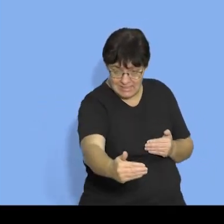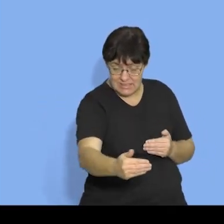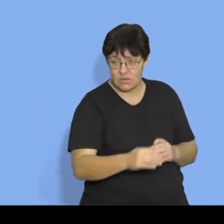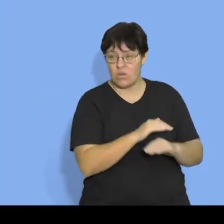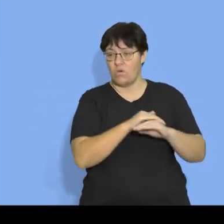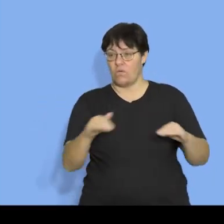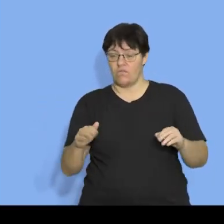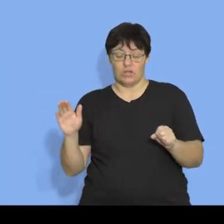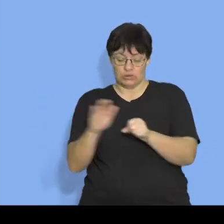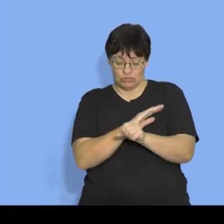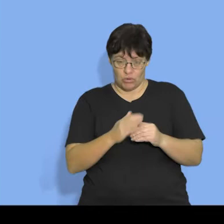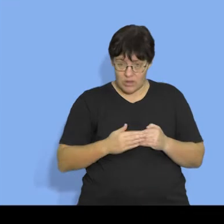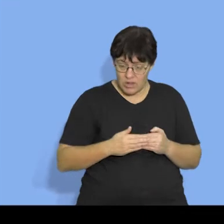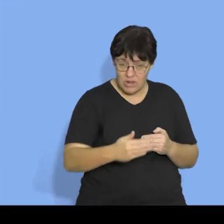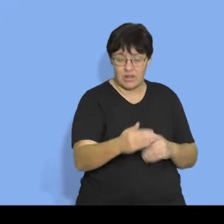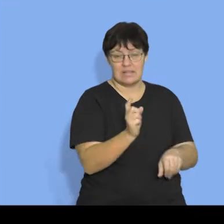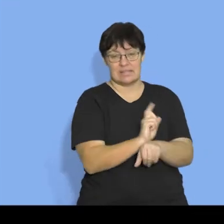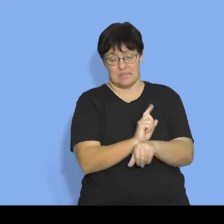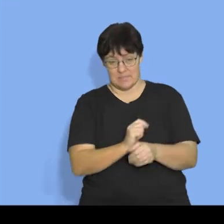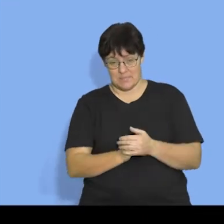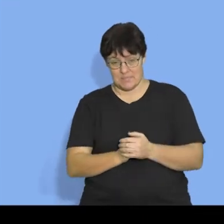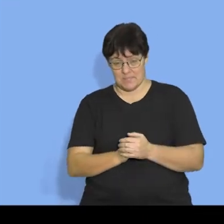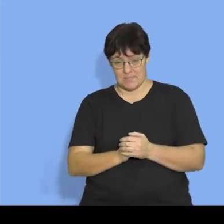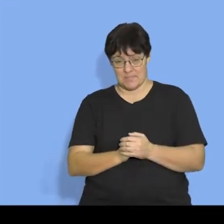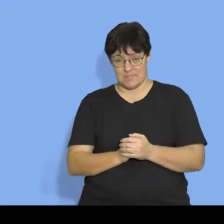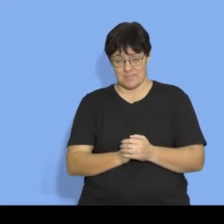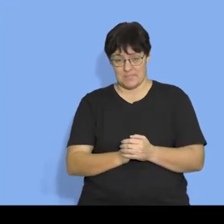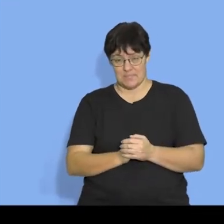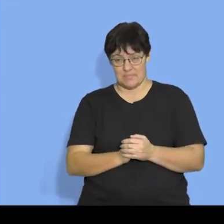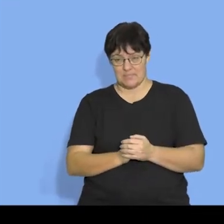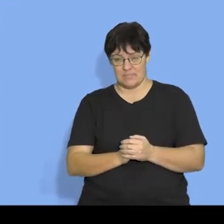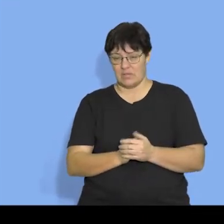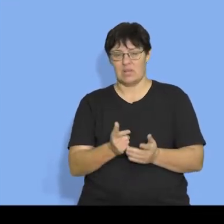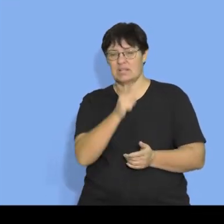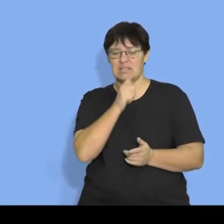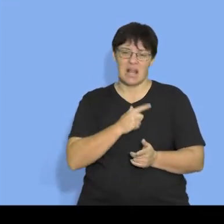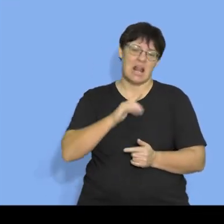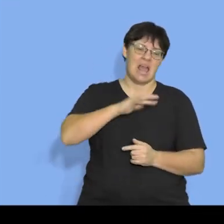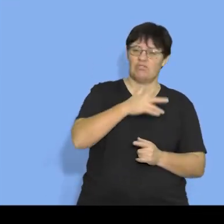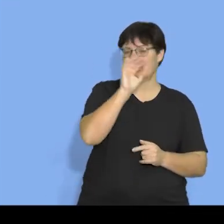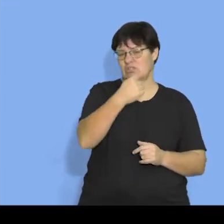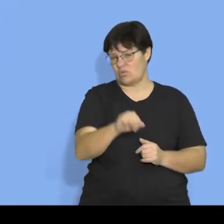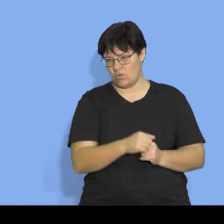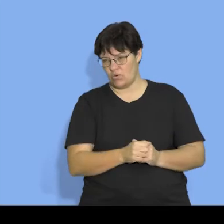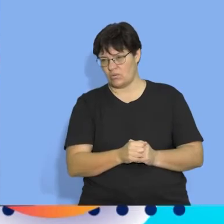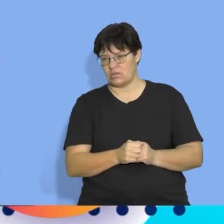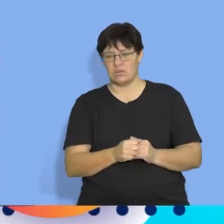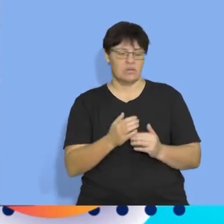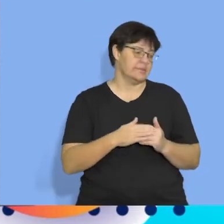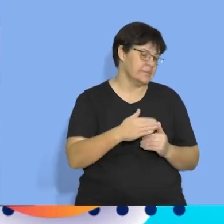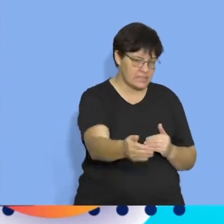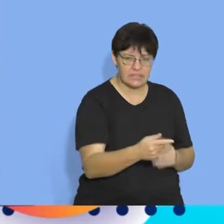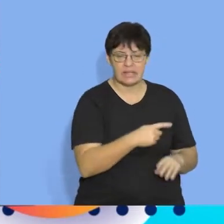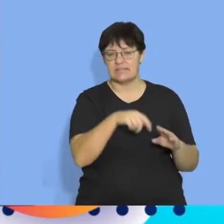total distance, total time. If I'm just calculating a speed generally and they don't tell me if it's average or not, take